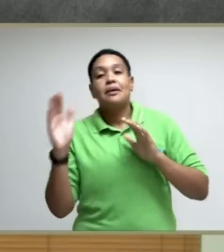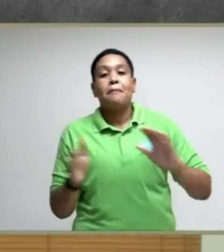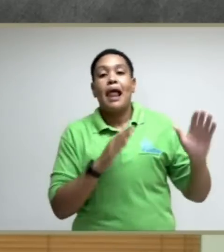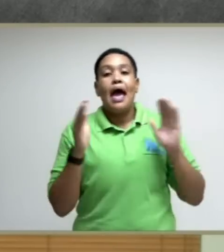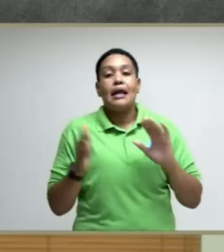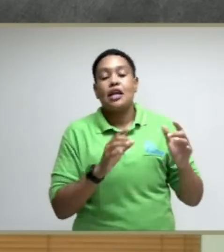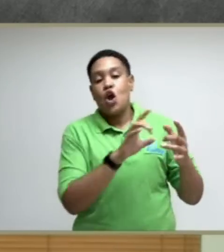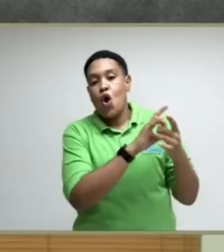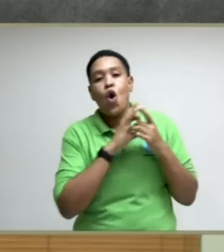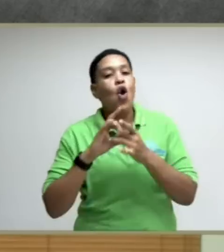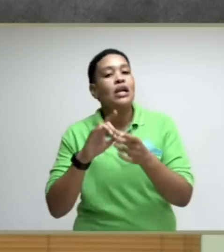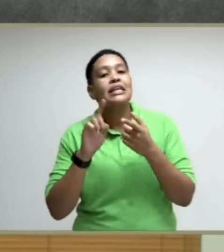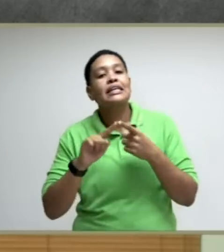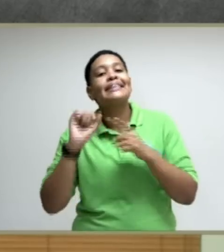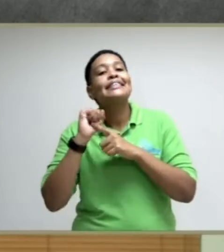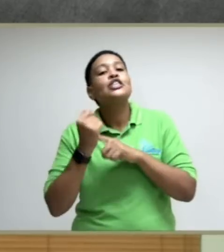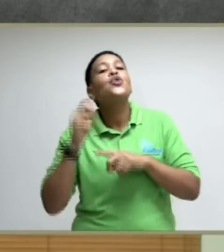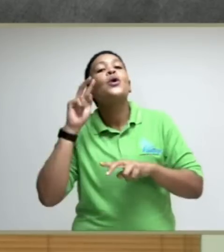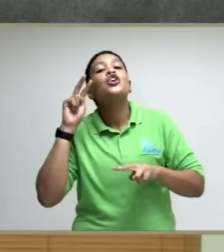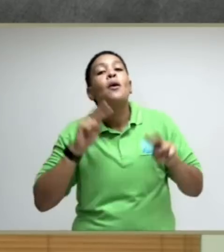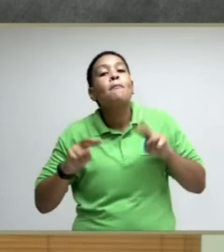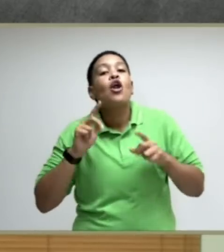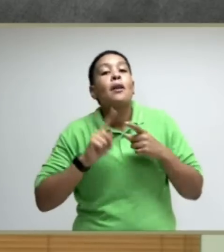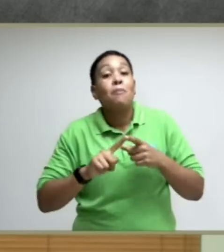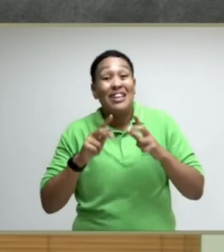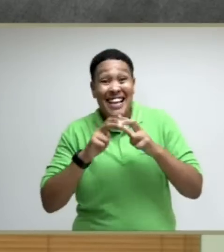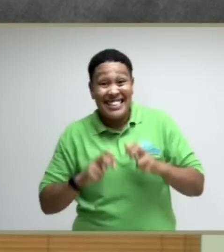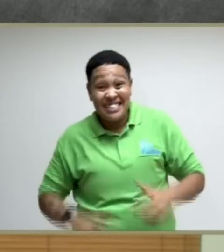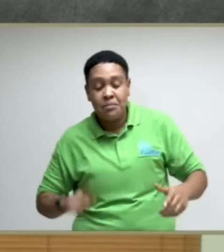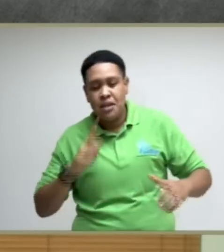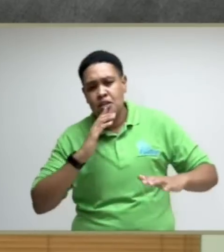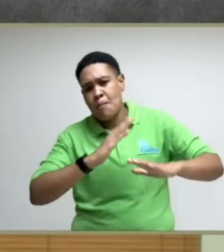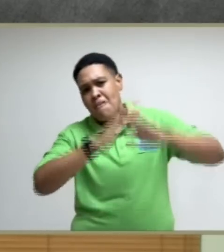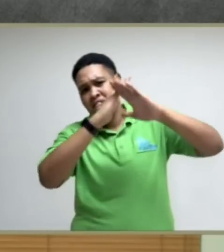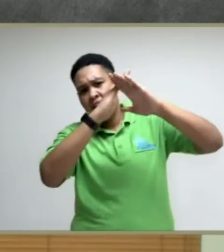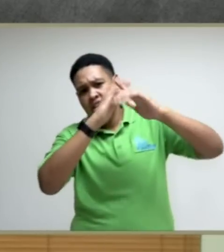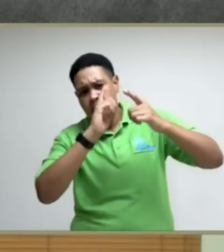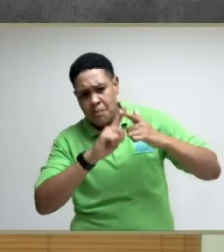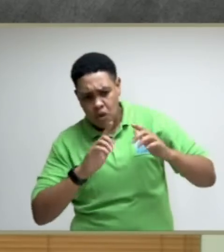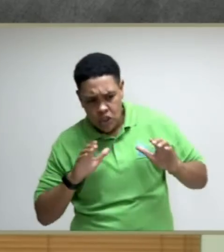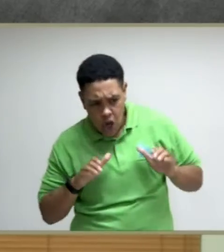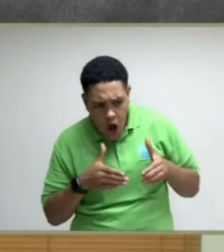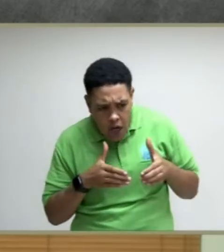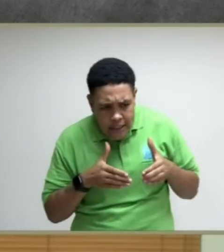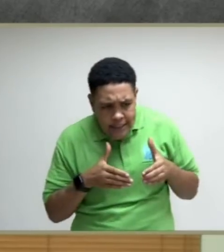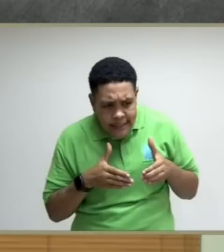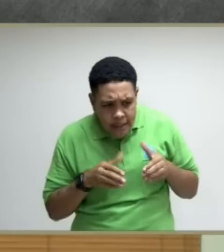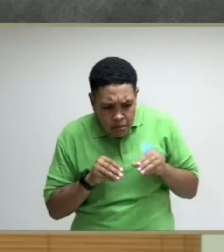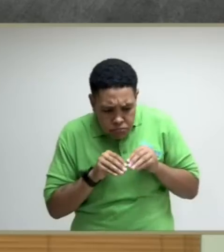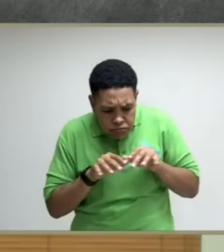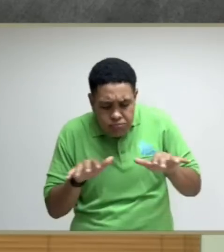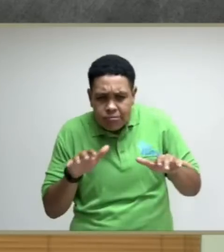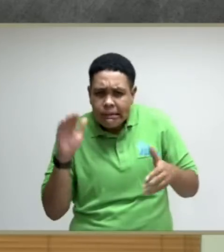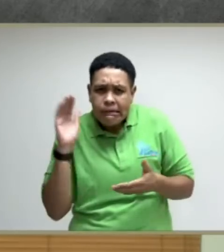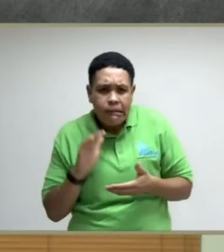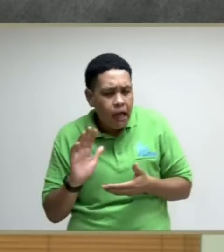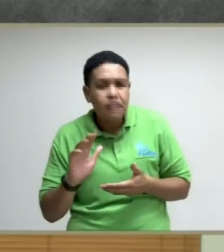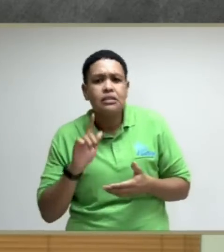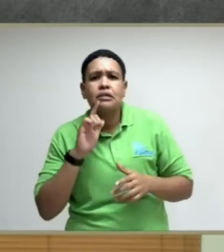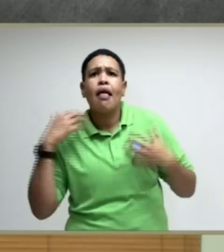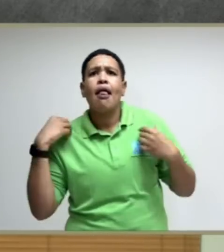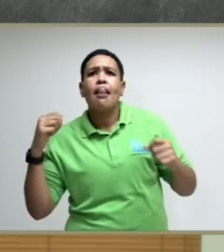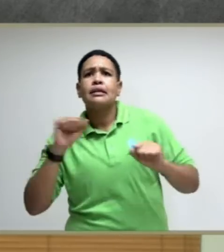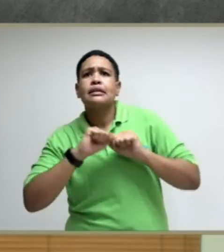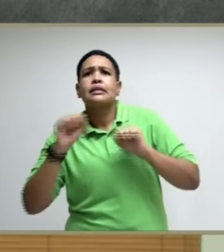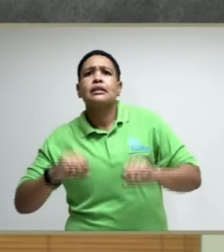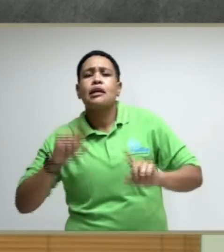coordination, situation monitoring and assessment, prevention and containment, health system response, and communication. And we